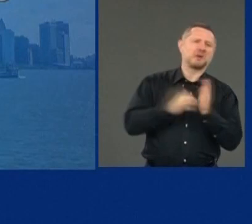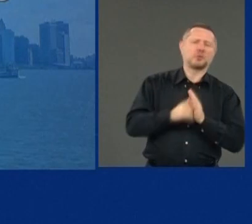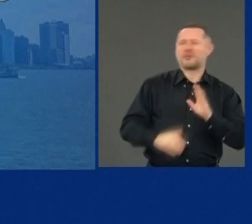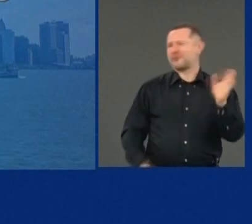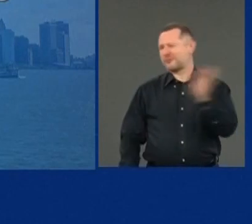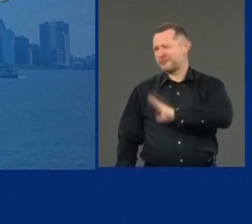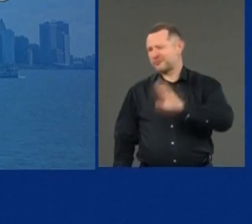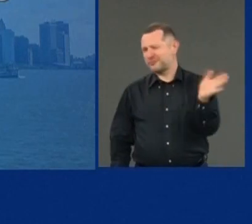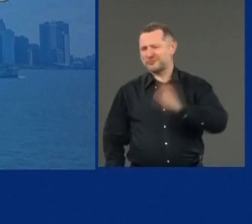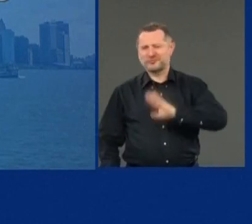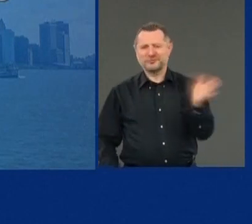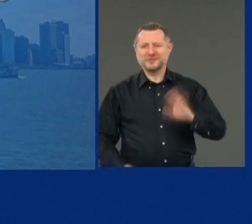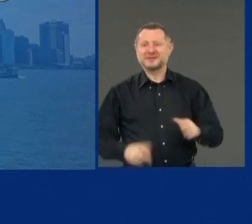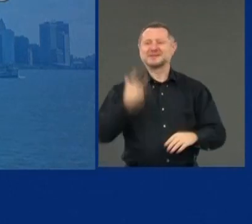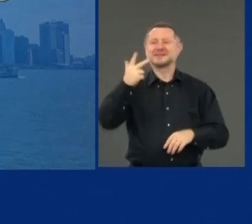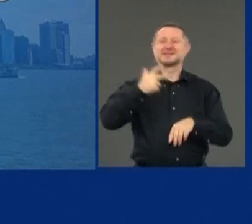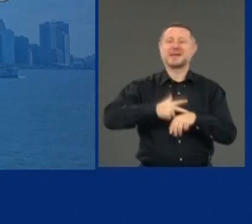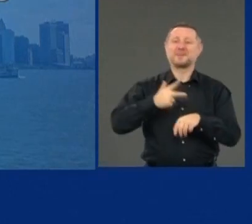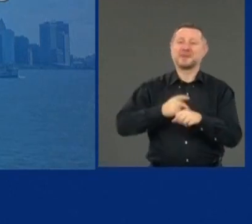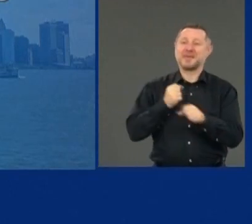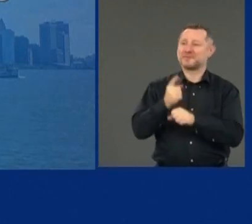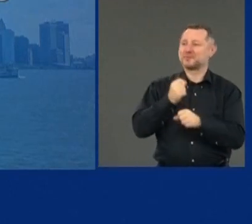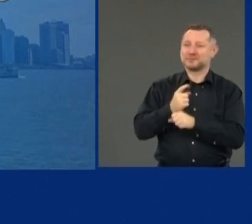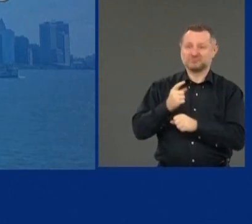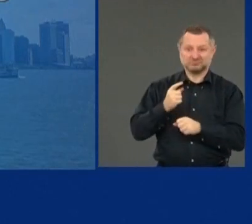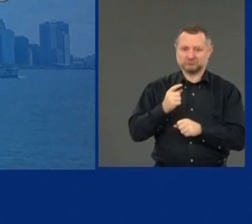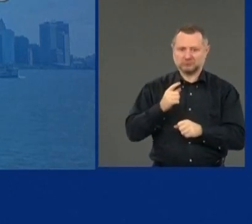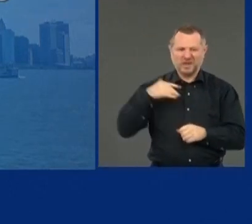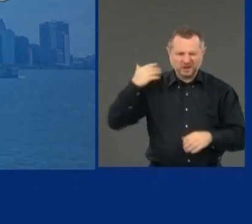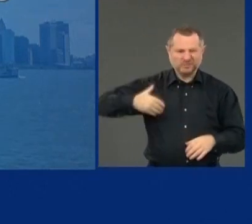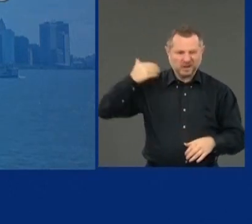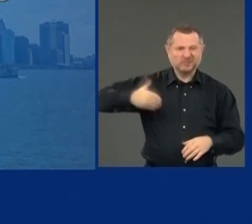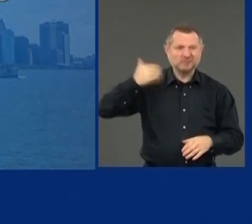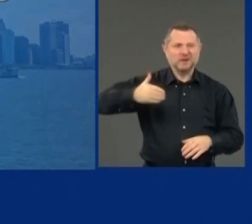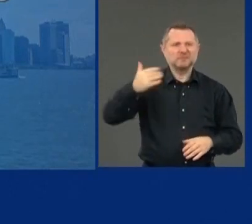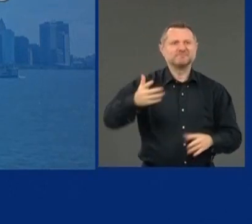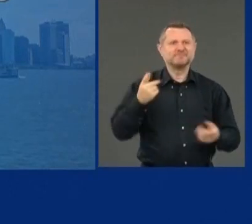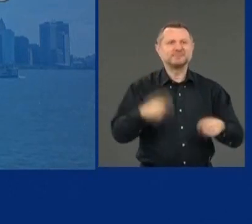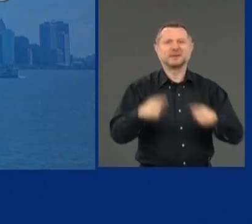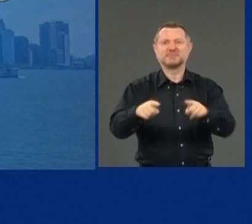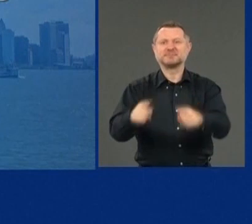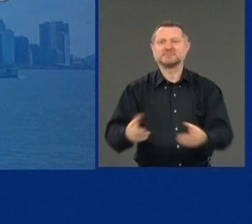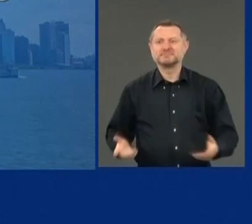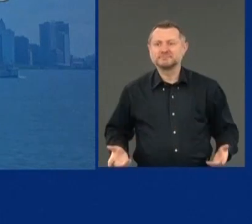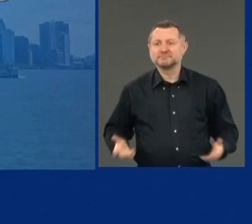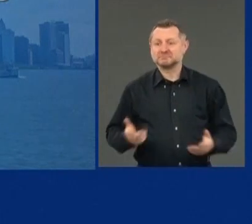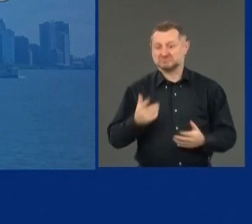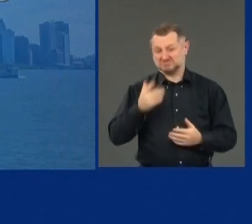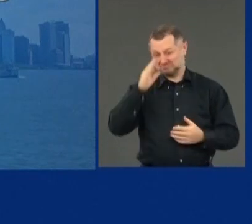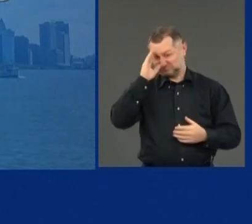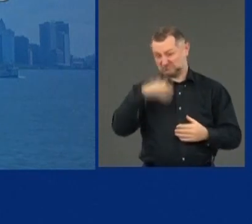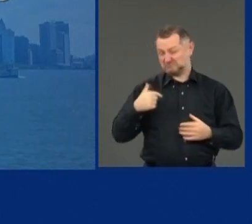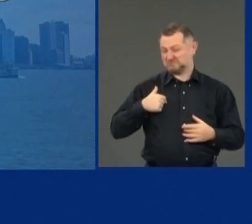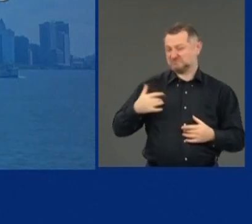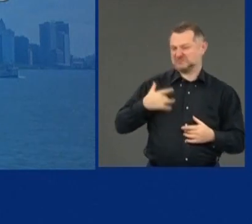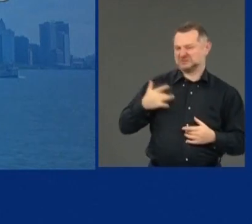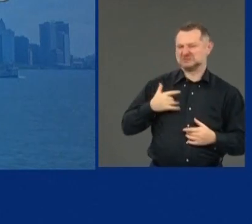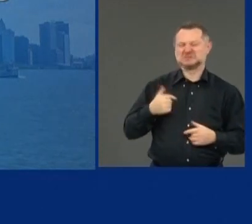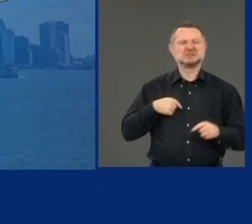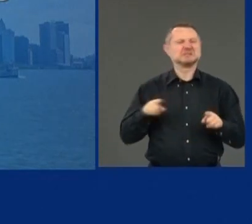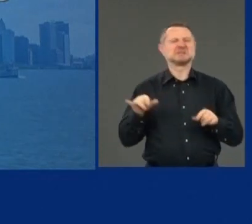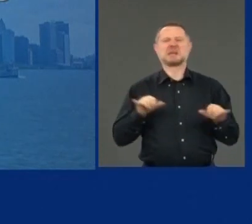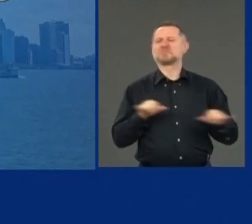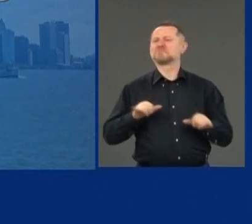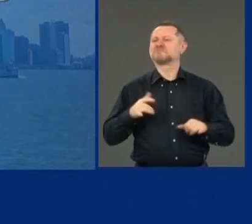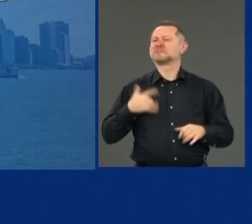happens 3 times a year now. This can't be once in 500 years. There are new rules. I believe there's going to be another public